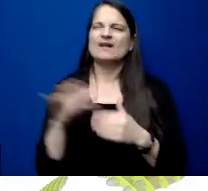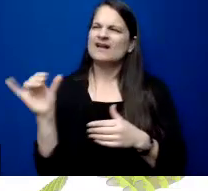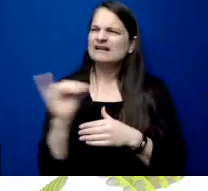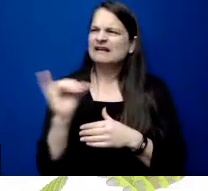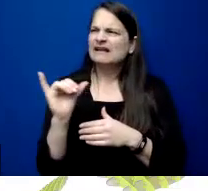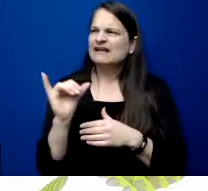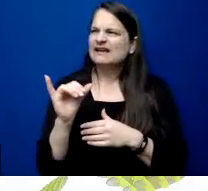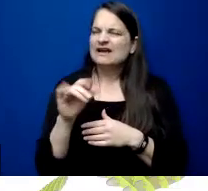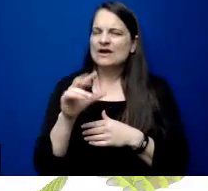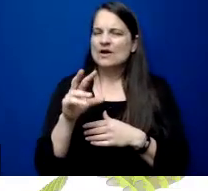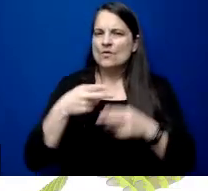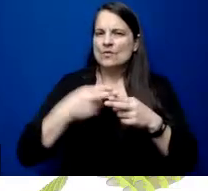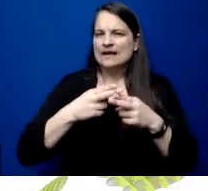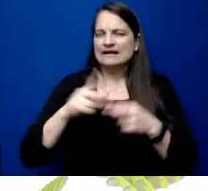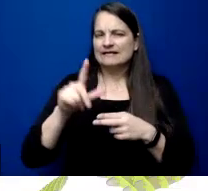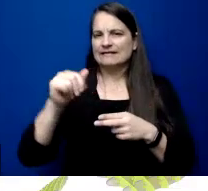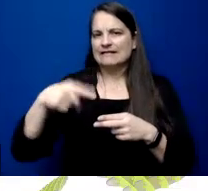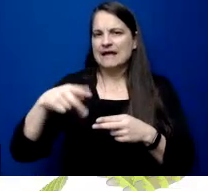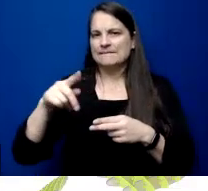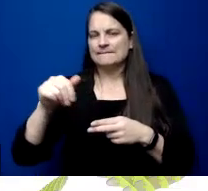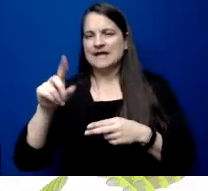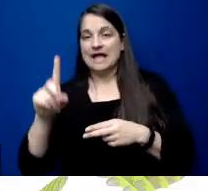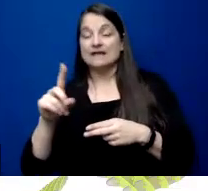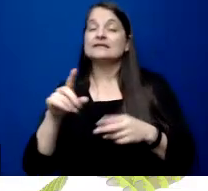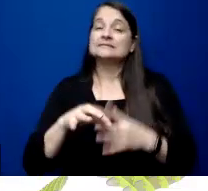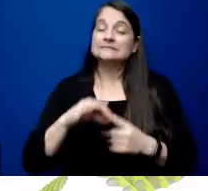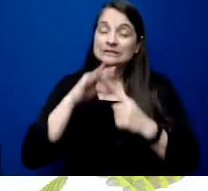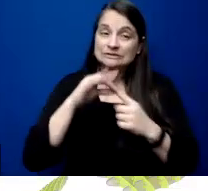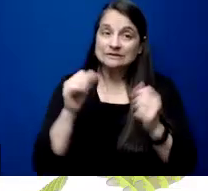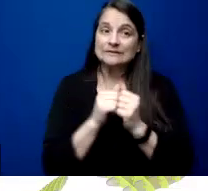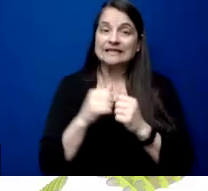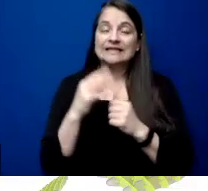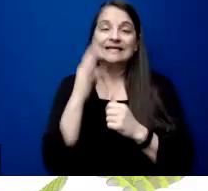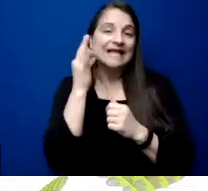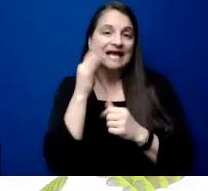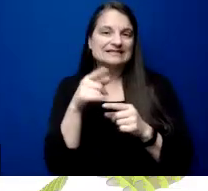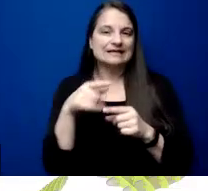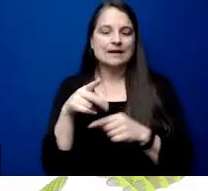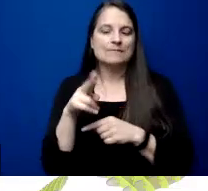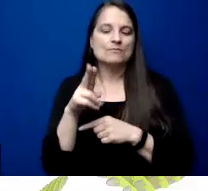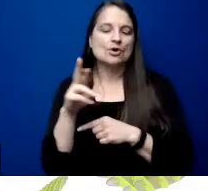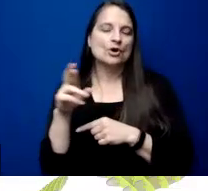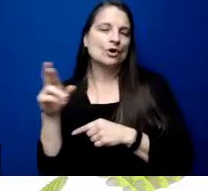pad. And especially with the kitties who do a little bit of purring, it can give some calming input that way as well.